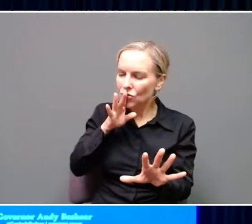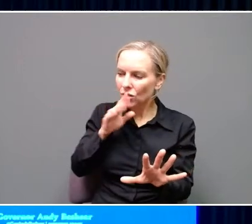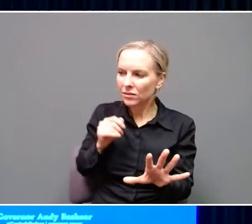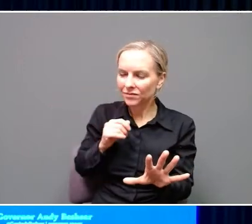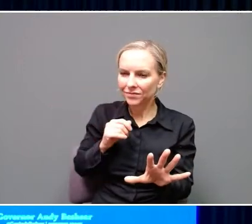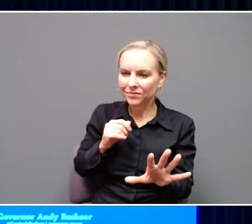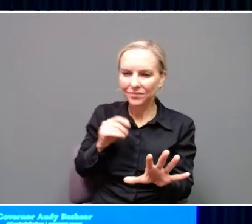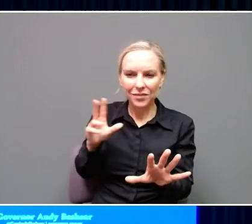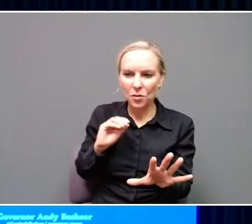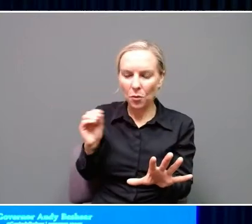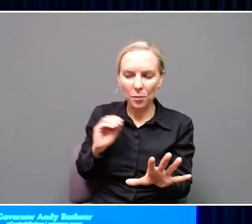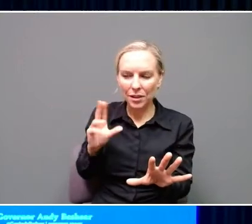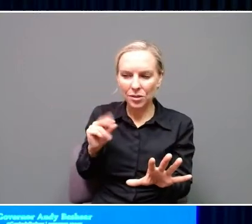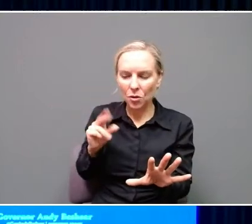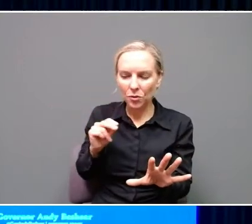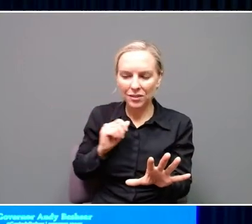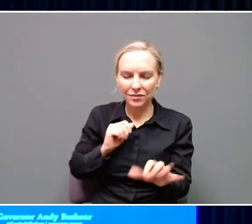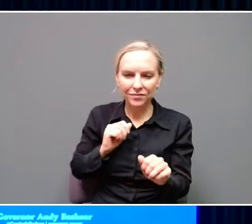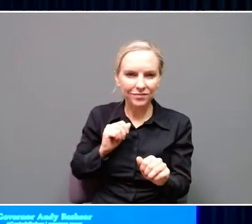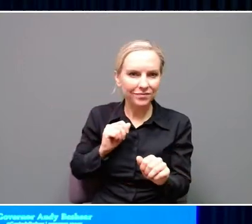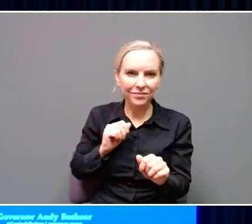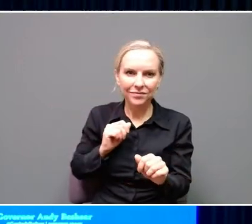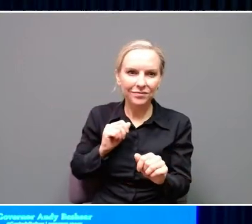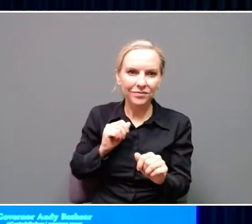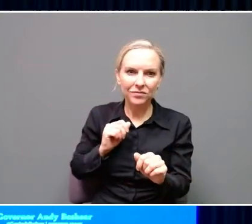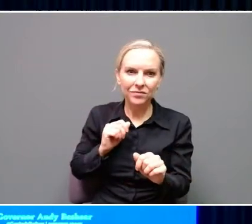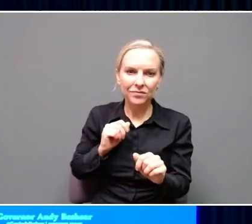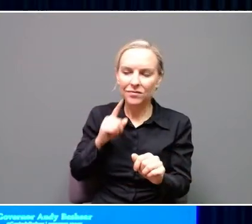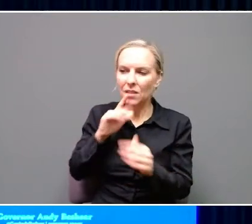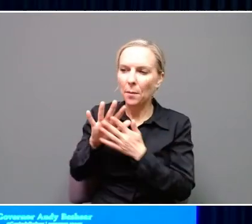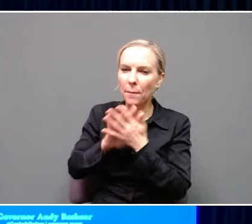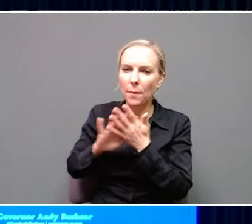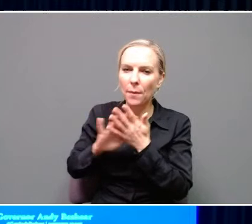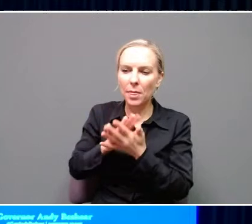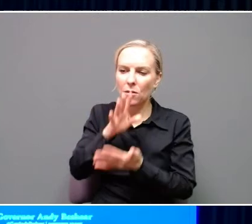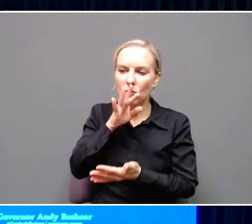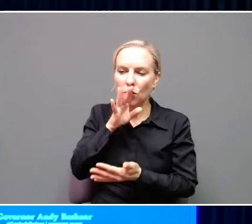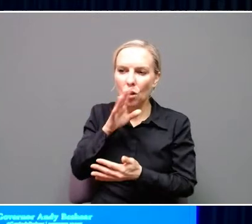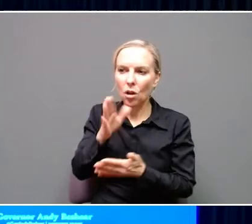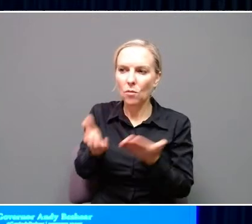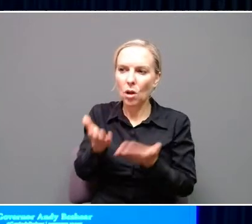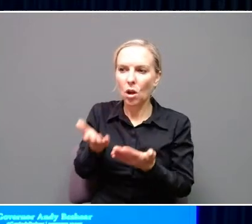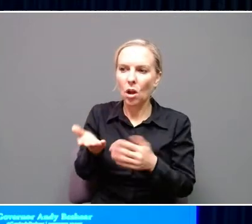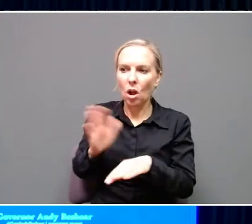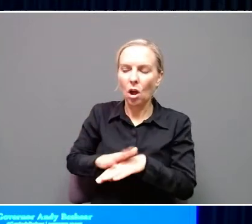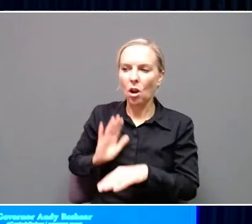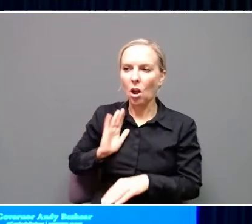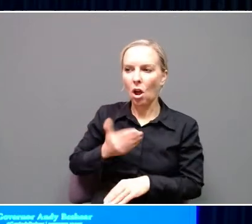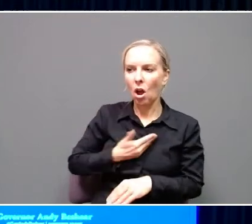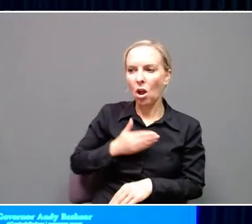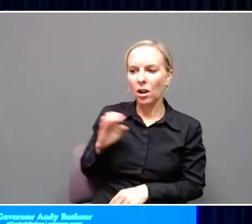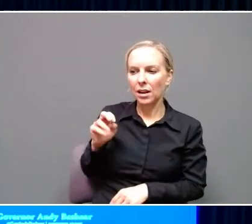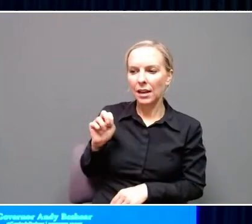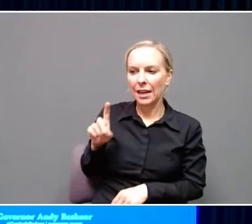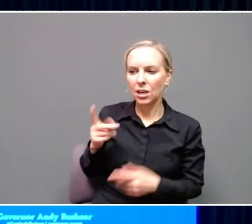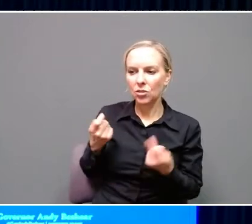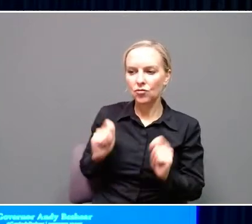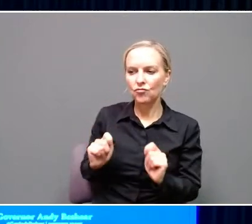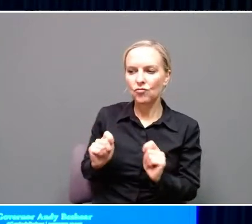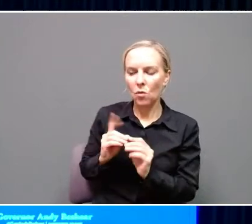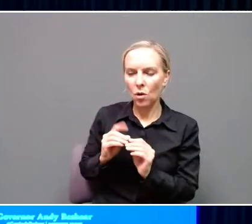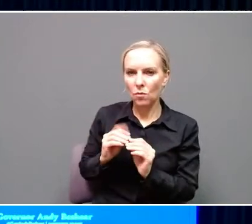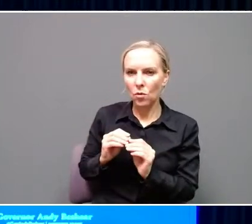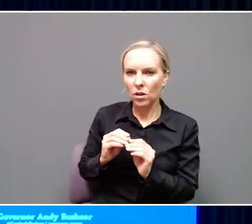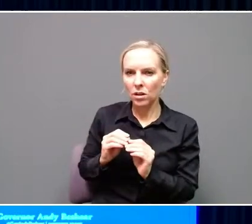Nope. Yeah, Debbie, it's muffled. It's probably on our end. Let's try one more time.